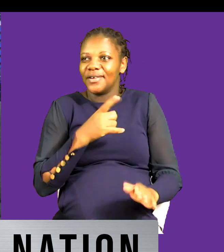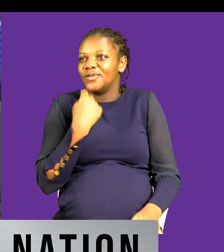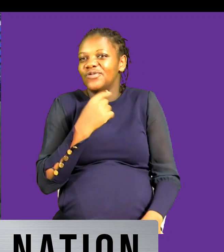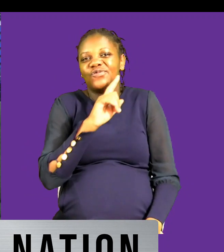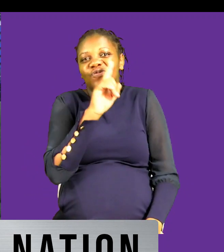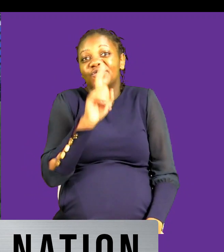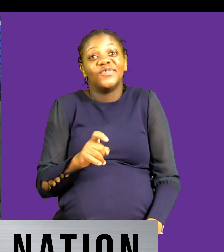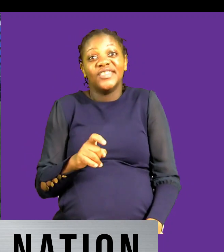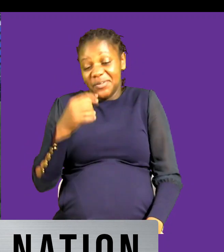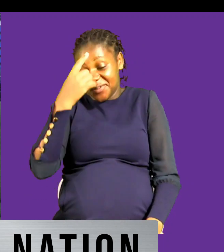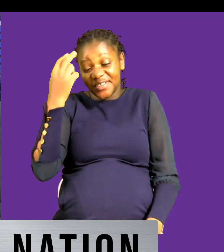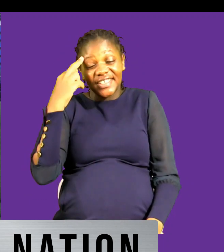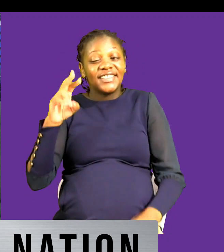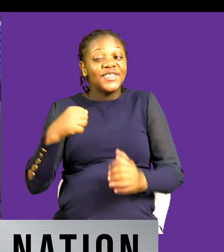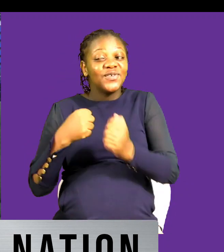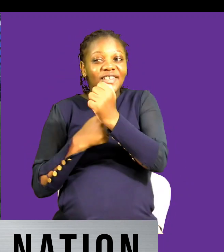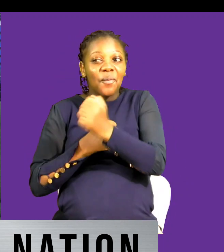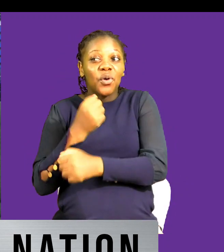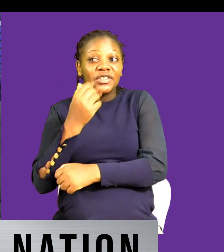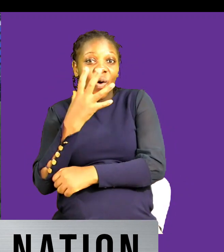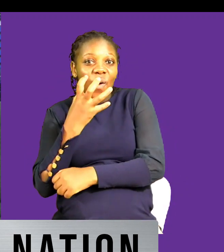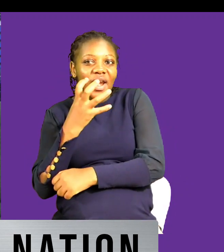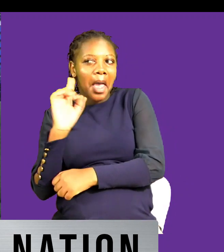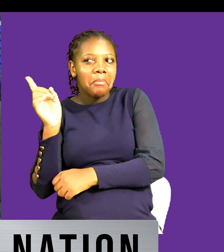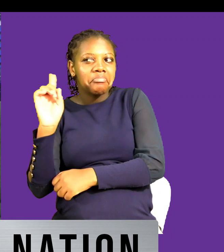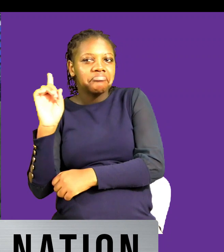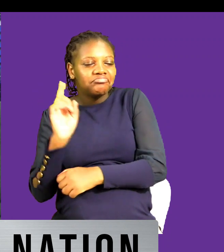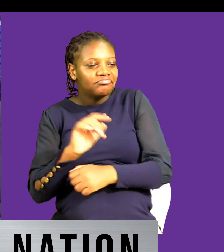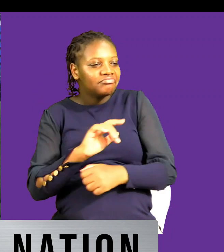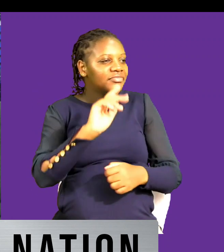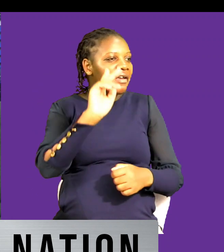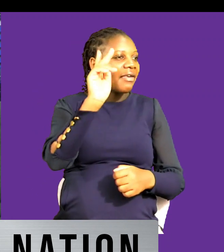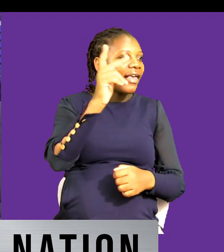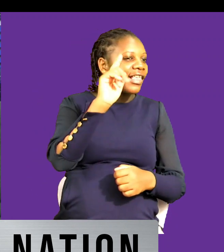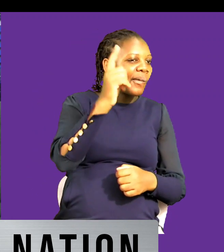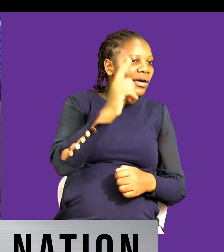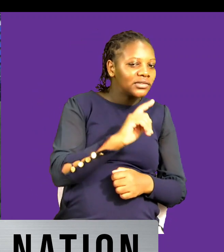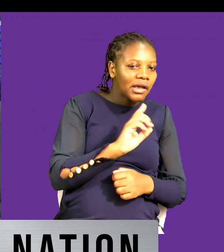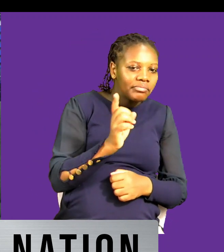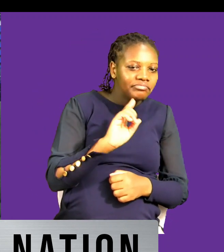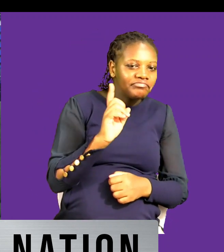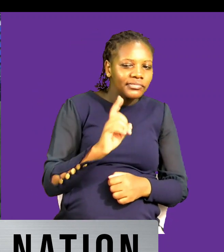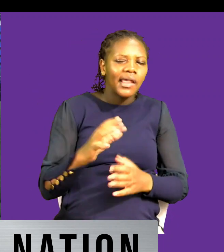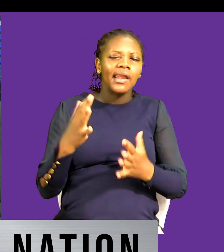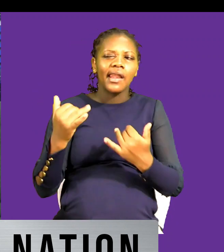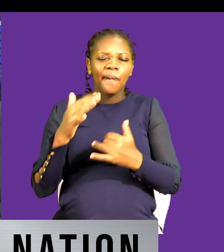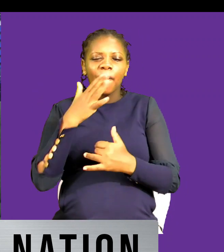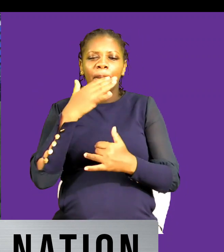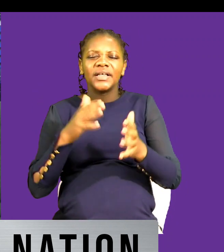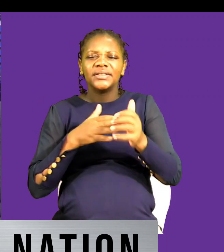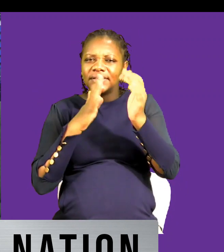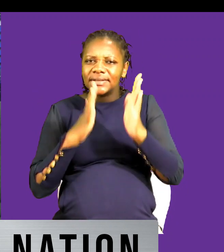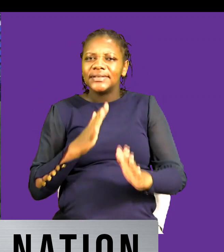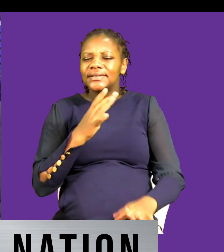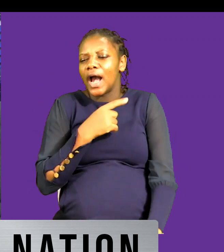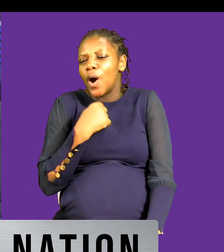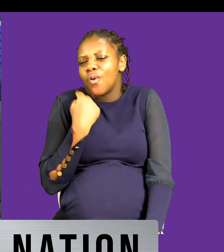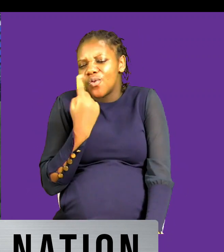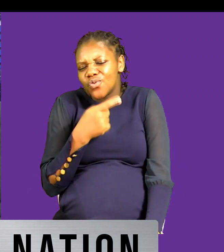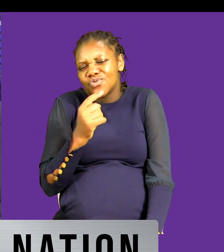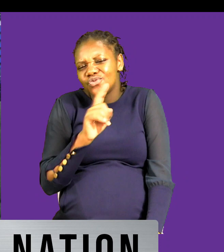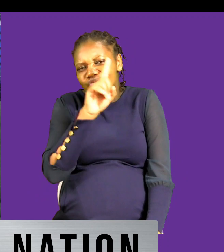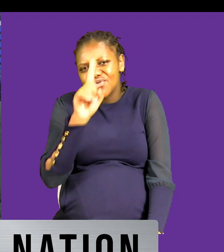I'm not ruling them out. I'm rather worried about the history that they've had. Of course, we are talking about the civil society and the clergy here and